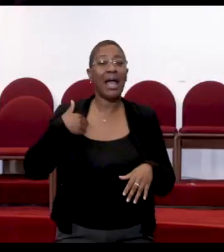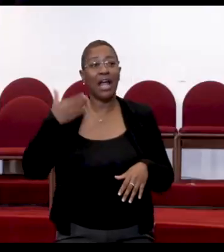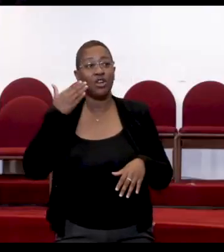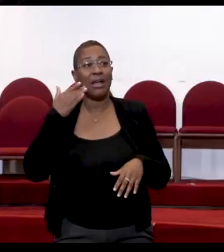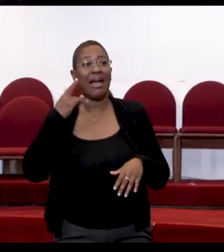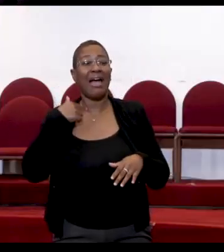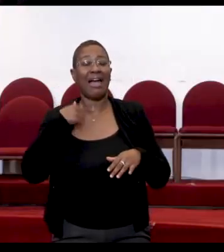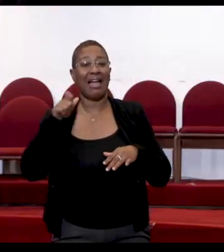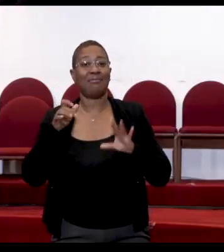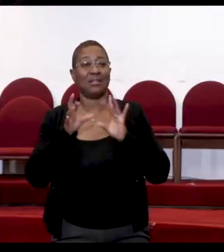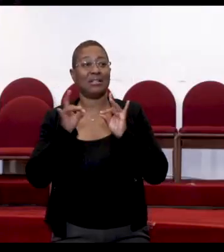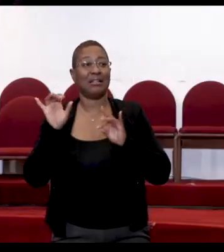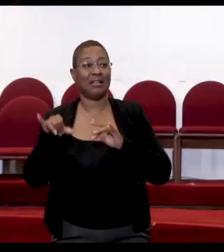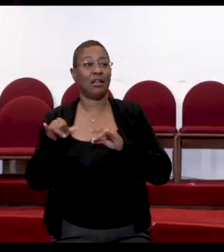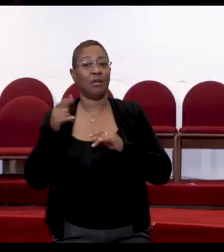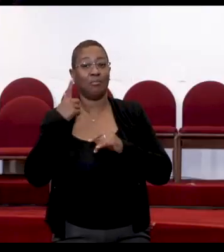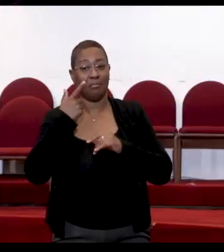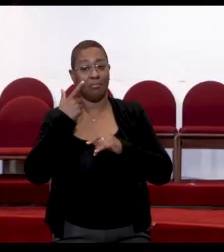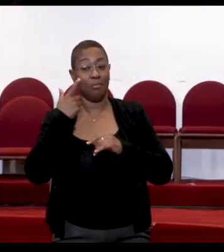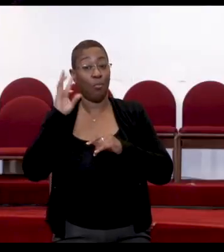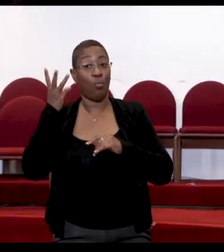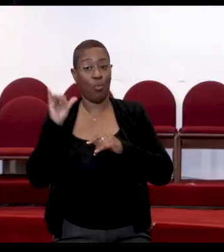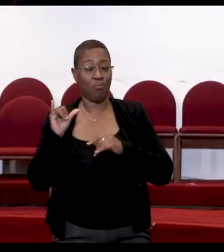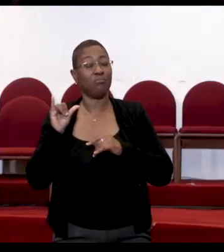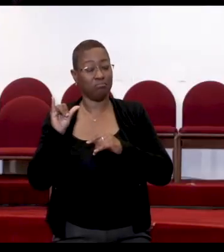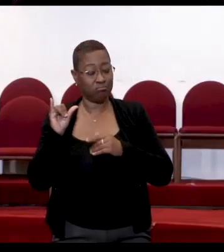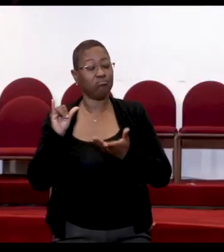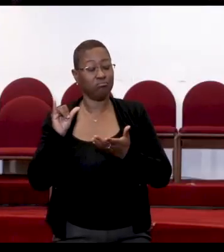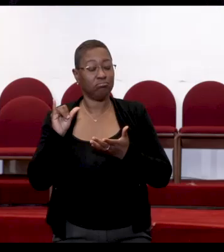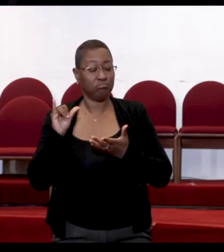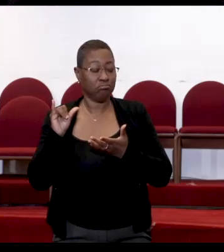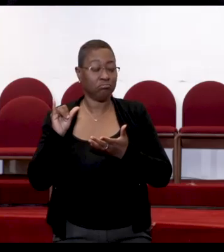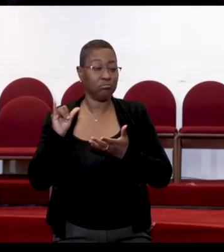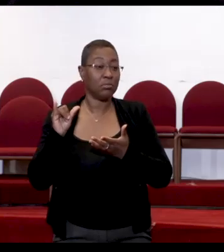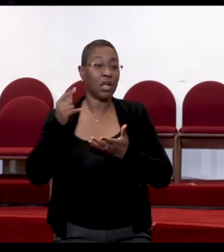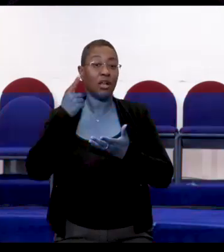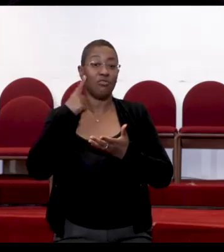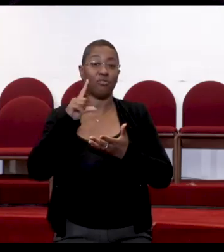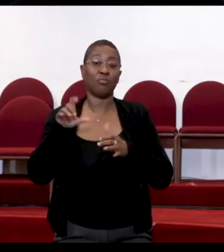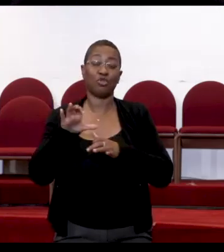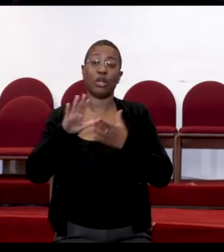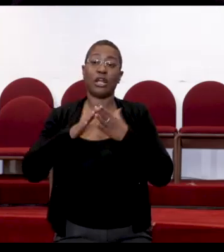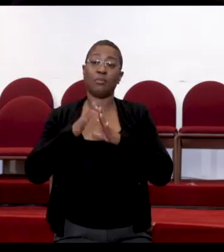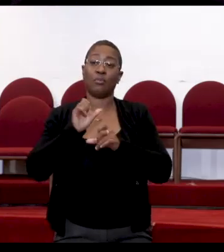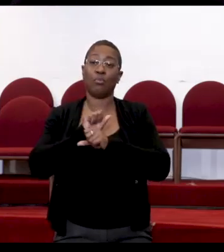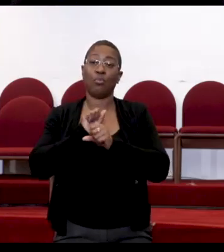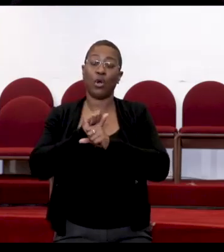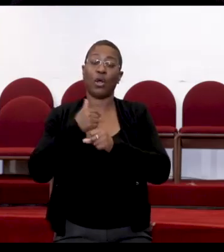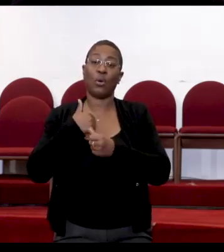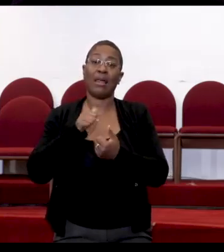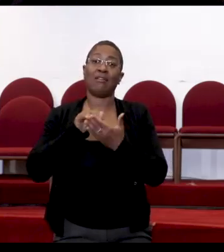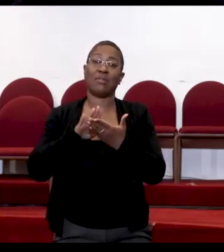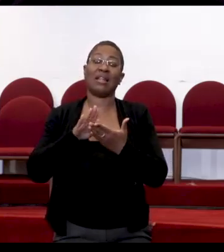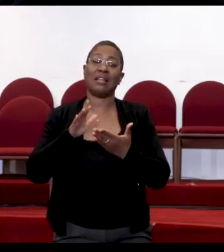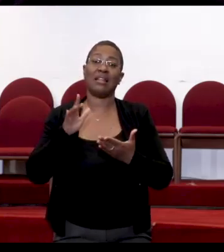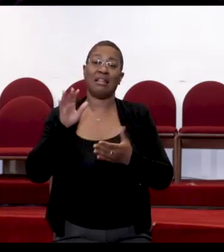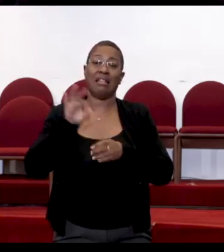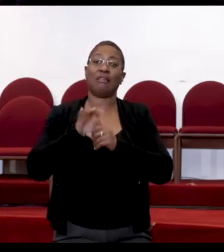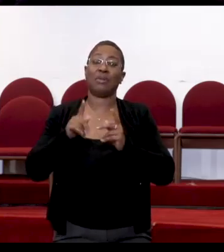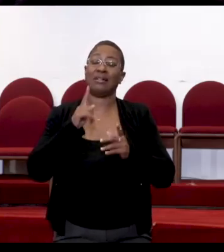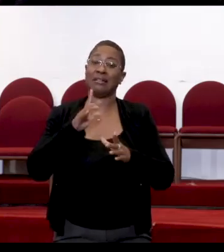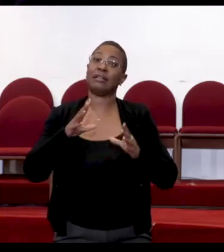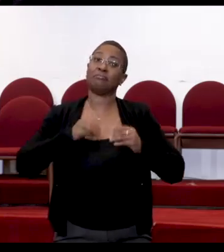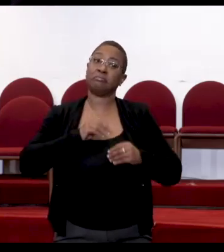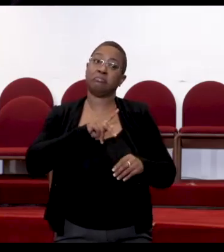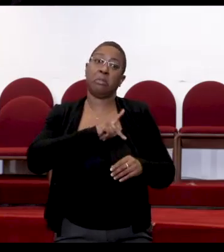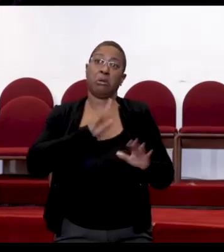that because a lot of times from doing community work, when I address elected officials, they take it personal, but I just